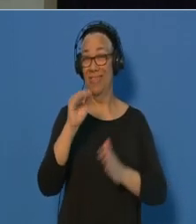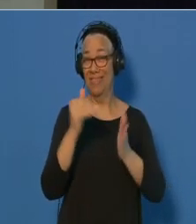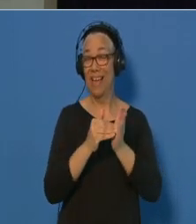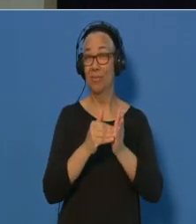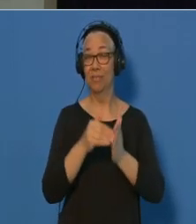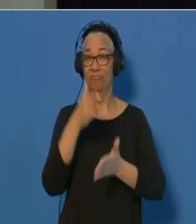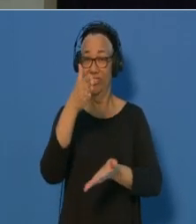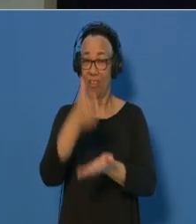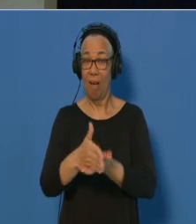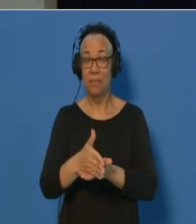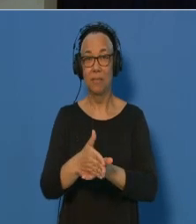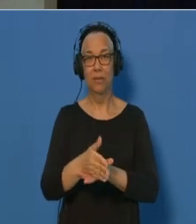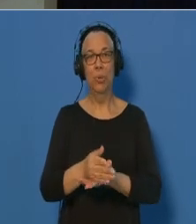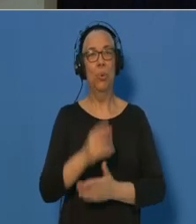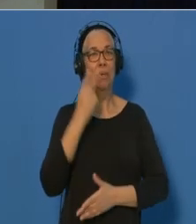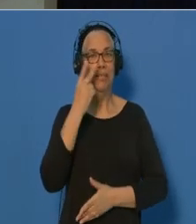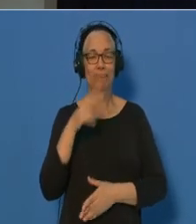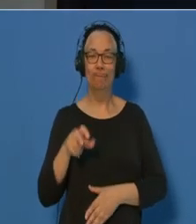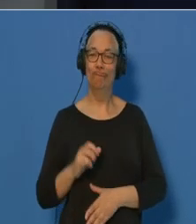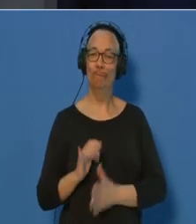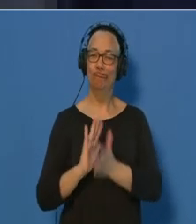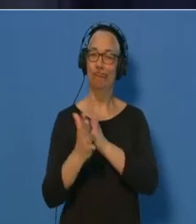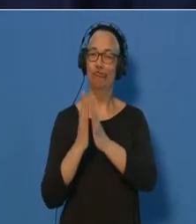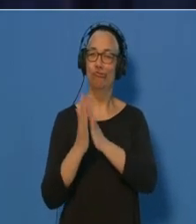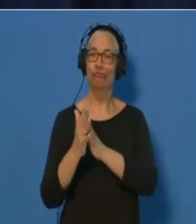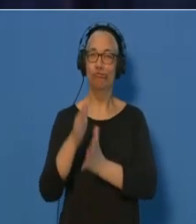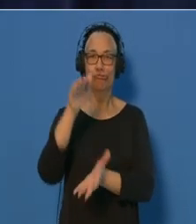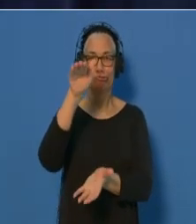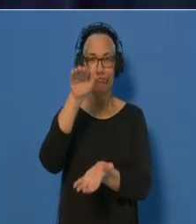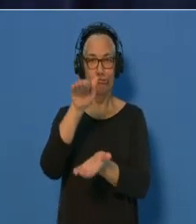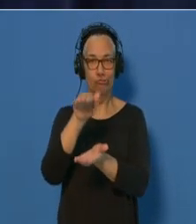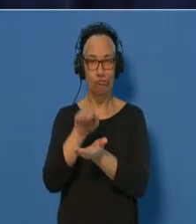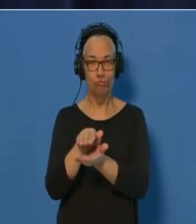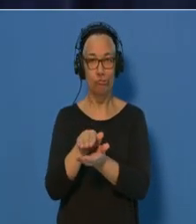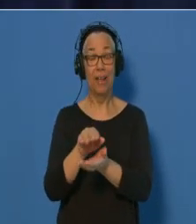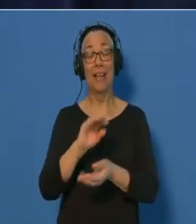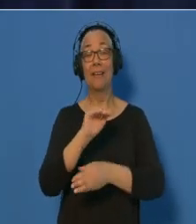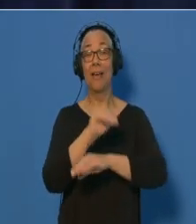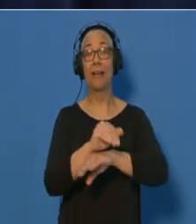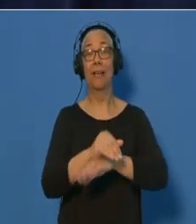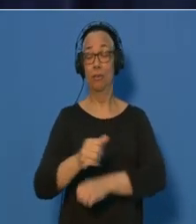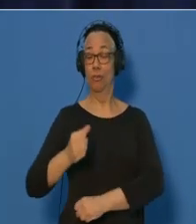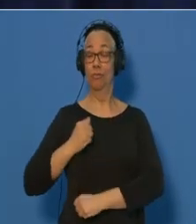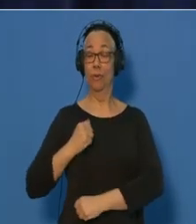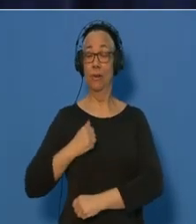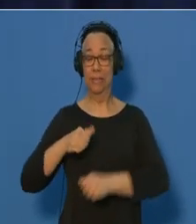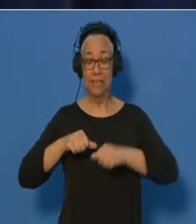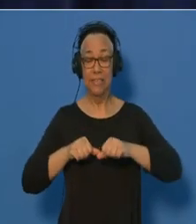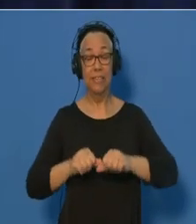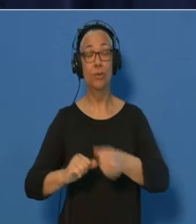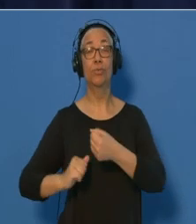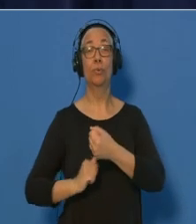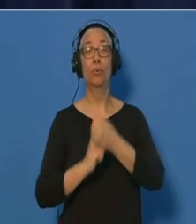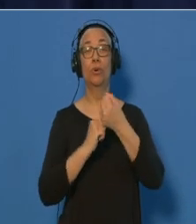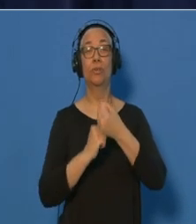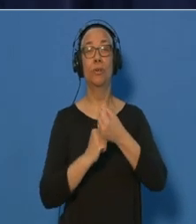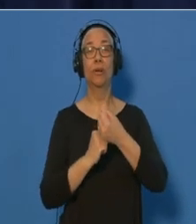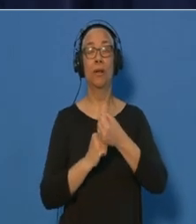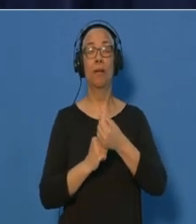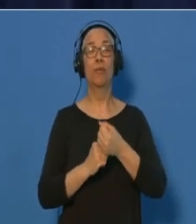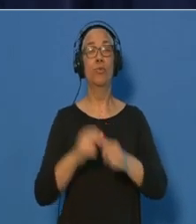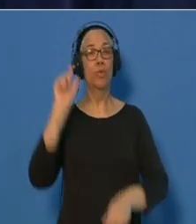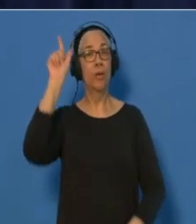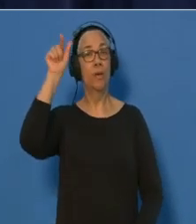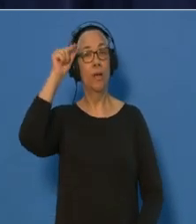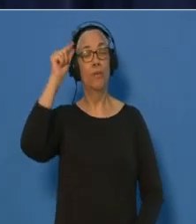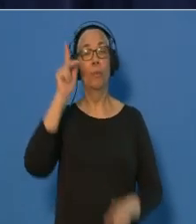see a reduction in traffic at night. The Royal Bermuda Regiment soldiers continue to provide support to essential government personnel